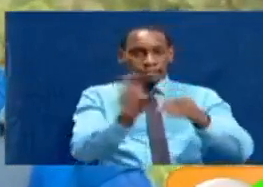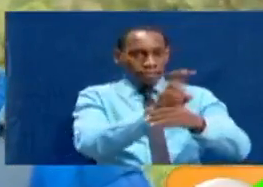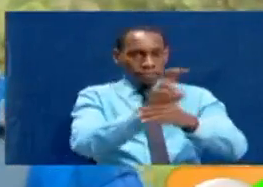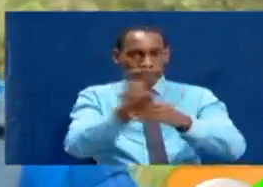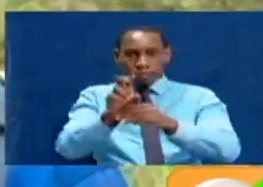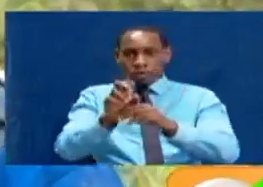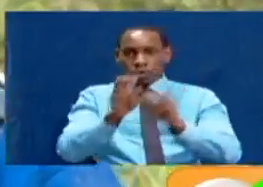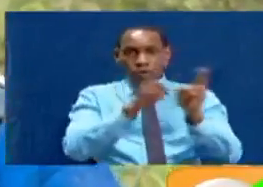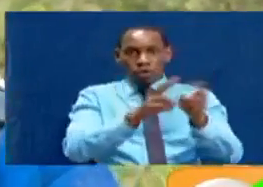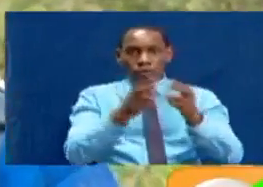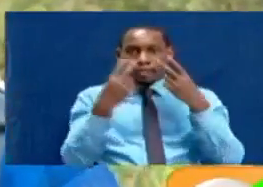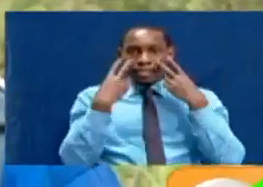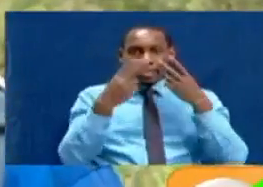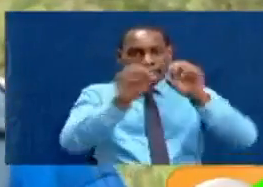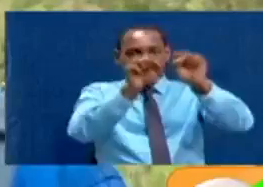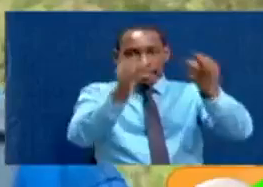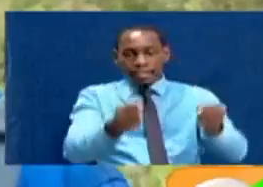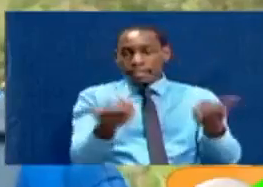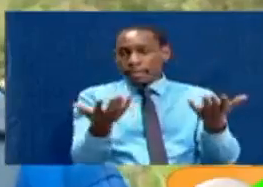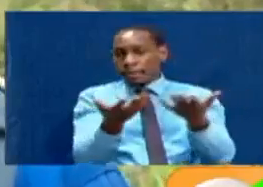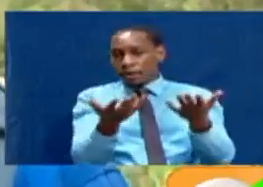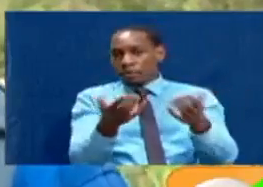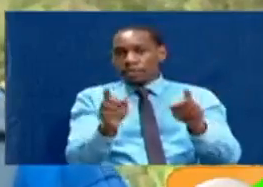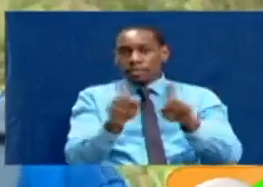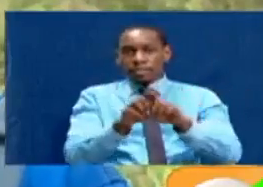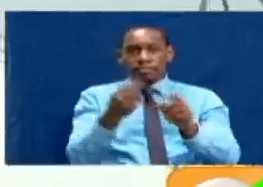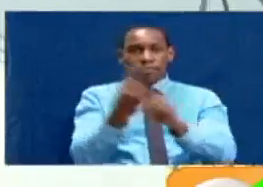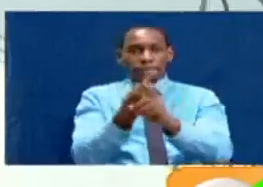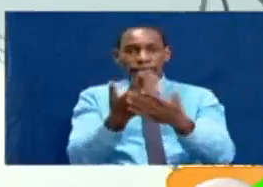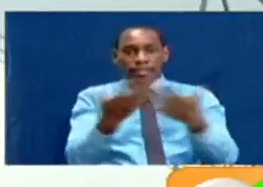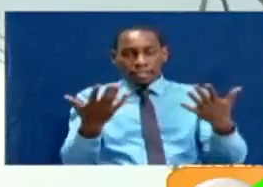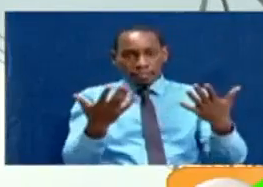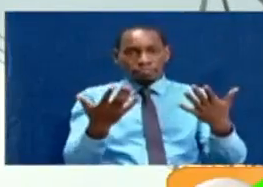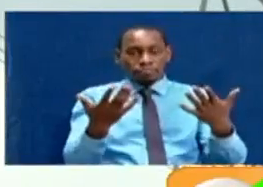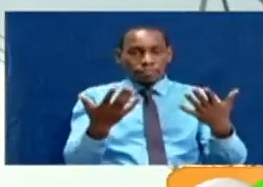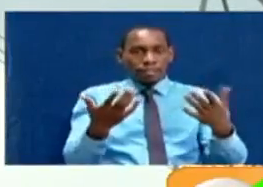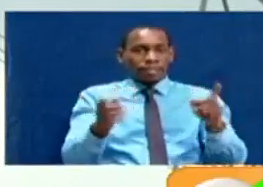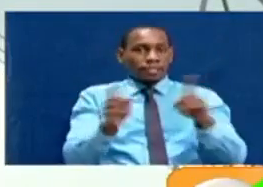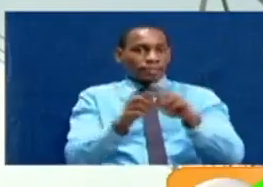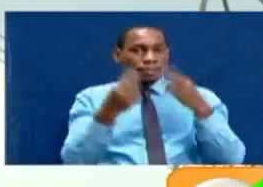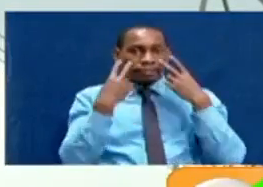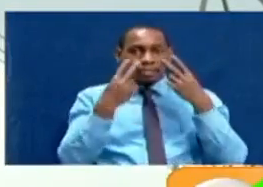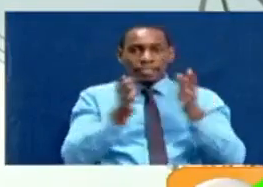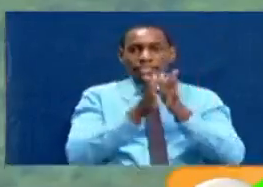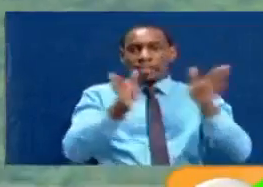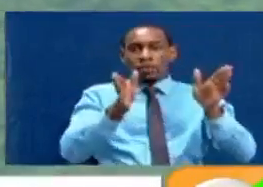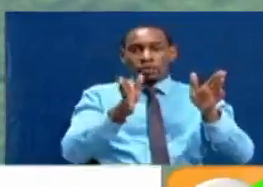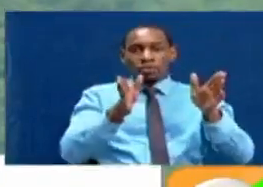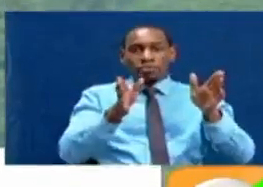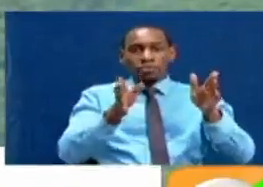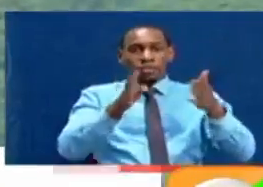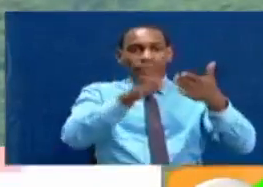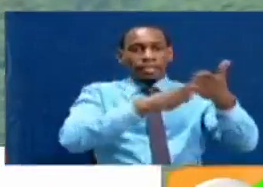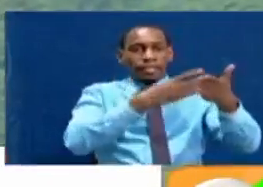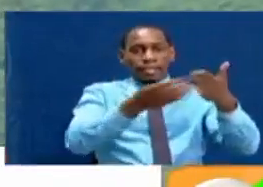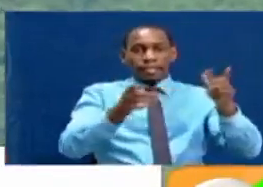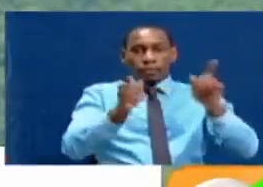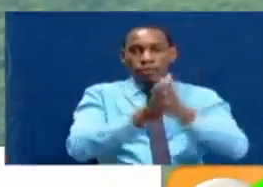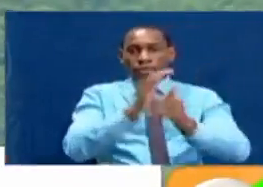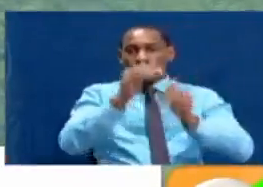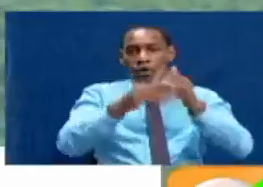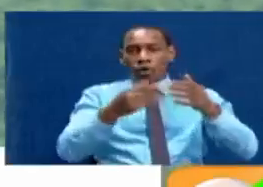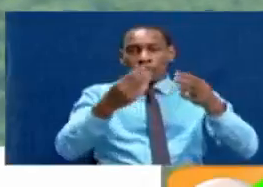we usually check the insulators. We also check the hardware, like the bolts and nuts, and also we check the whole structure. Then we check the whole